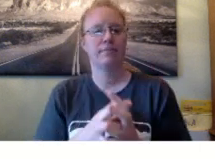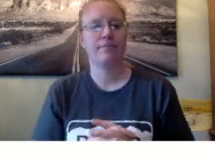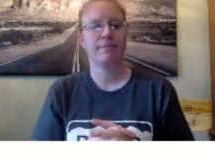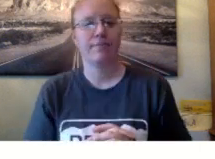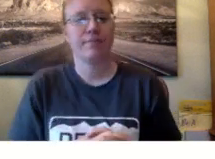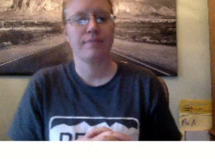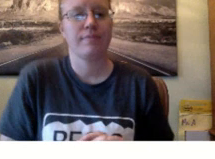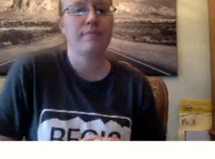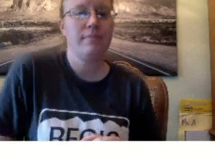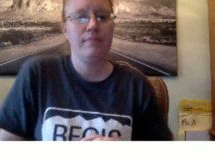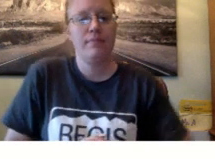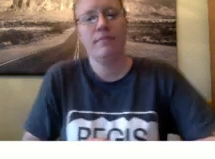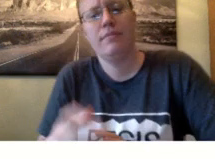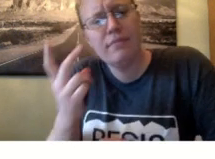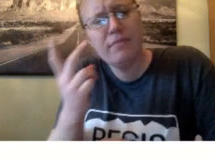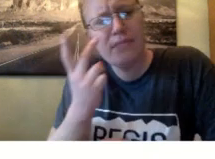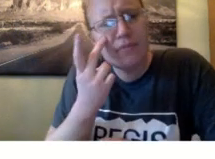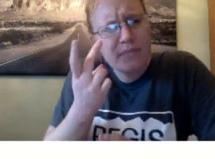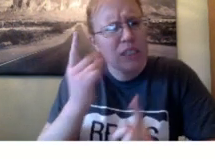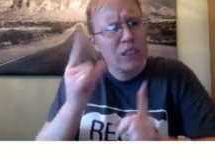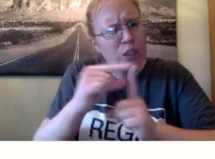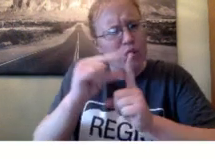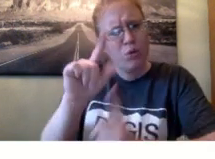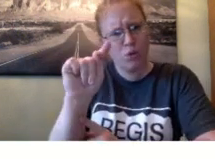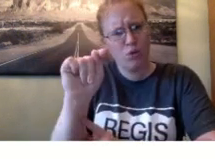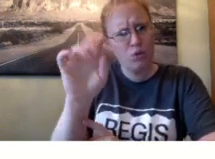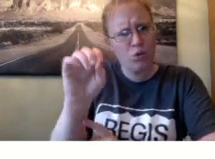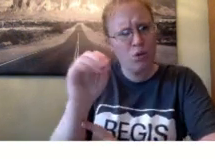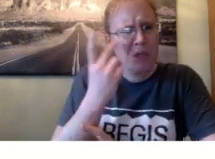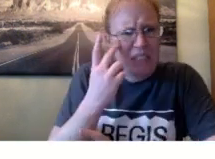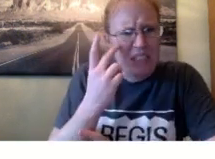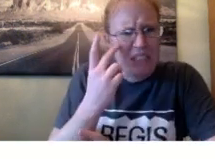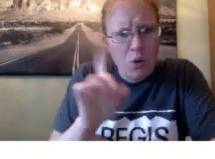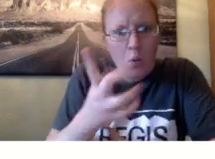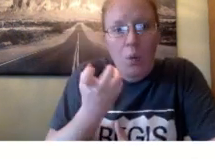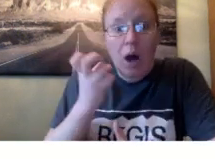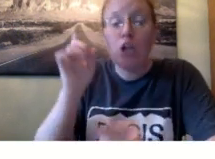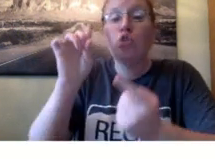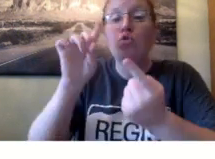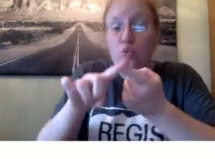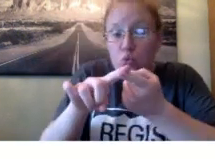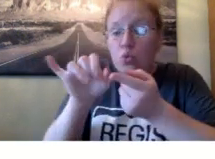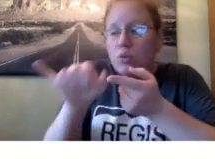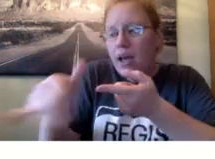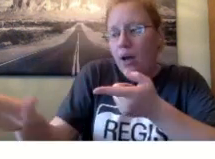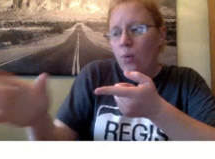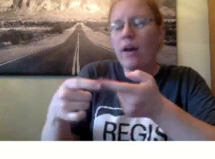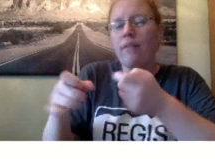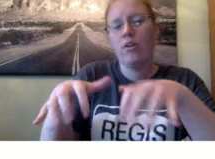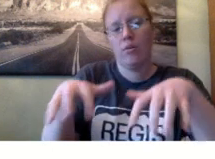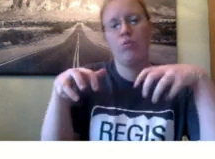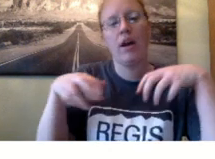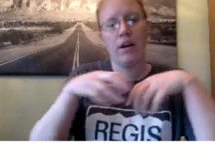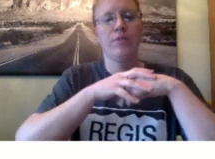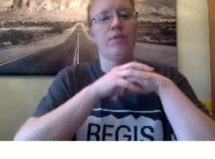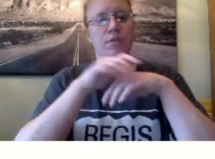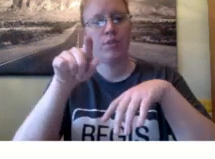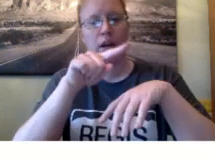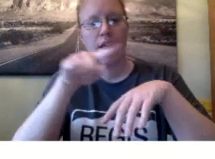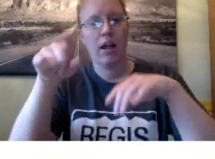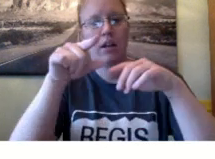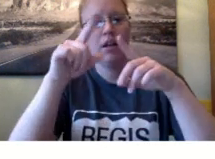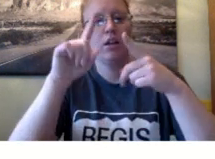Oh, I saw the word "to" though. Did anyone else see it? They want to stay away from crowds. Okay, so we're going to go ahead and underline